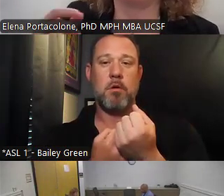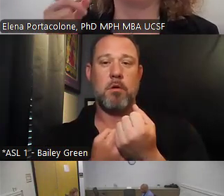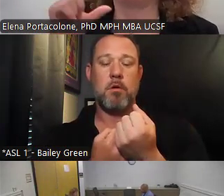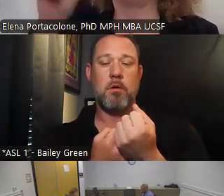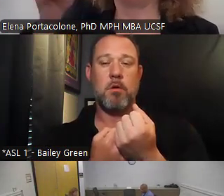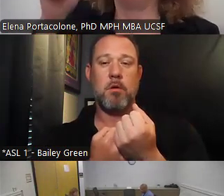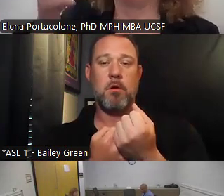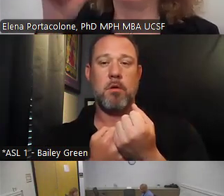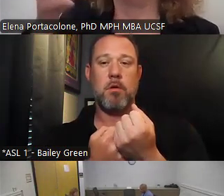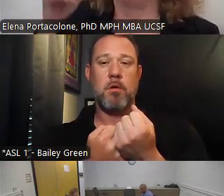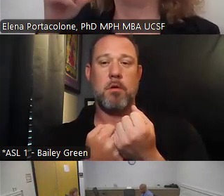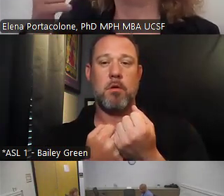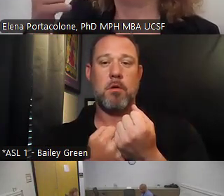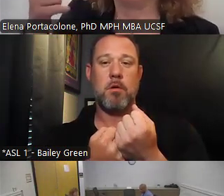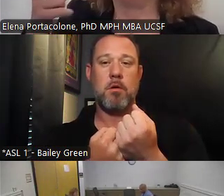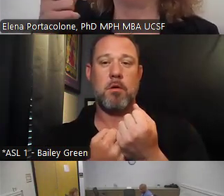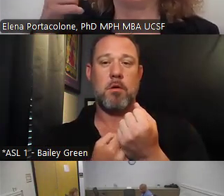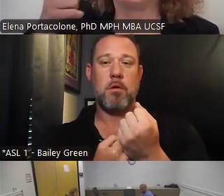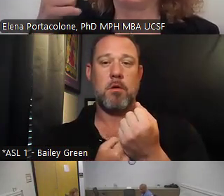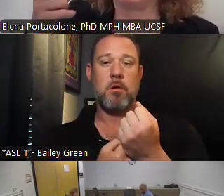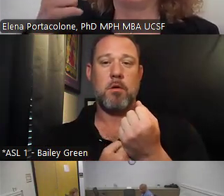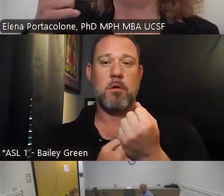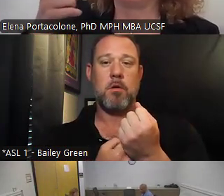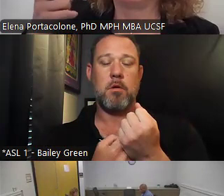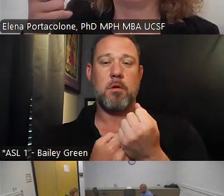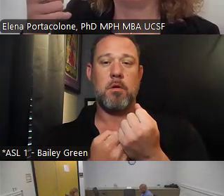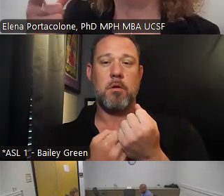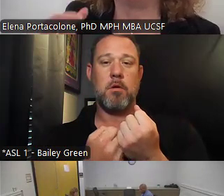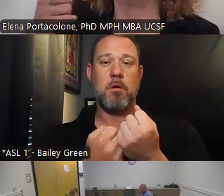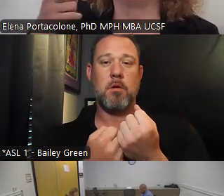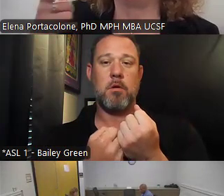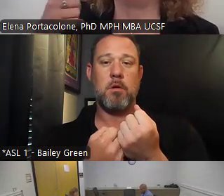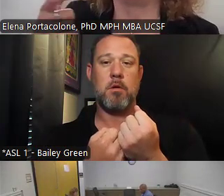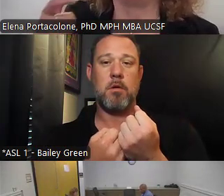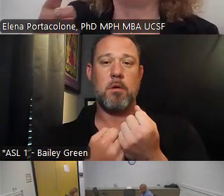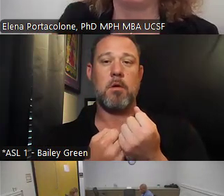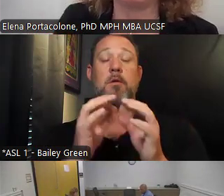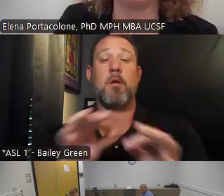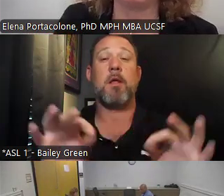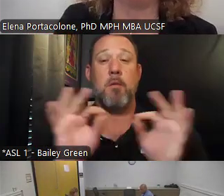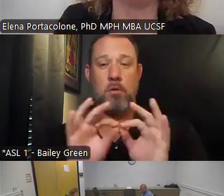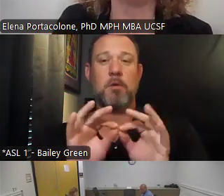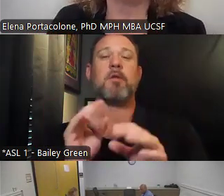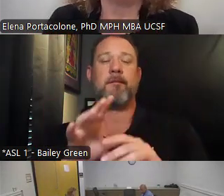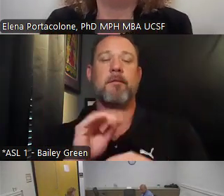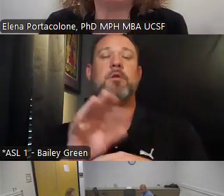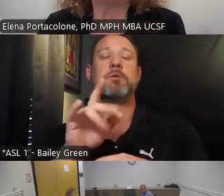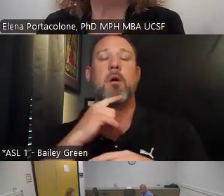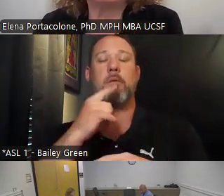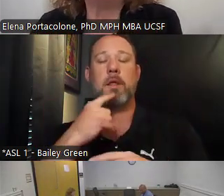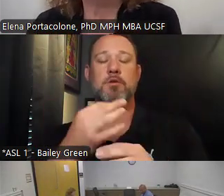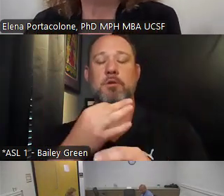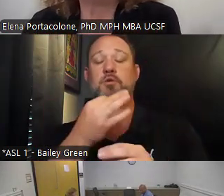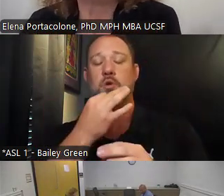So living alone, so it's really important to identify this population sooner rather than later.